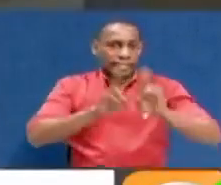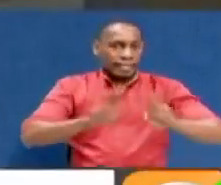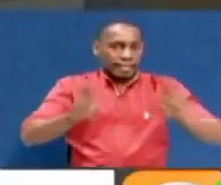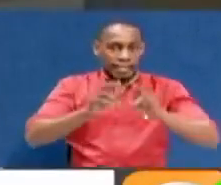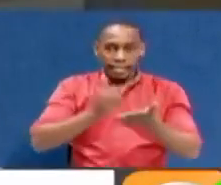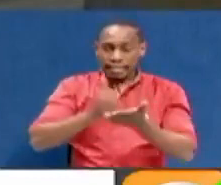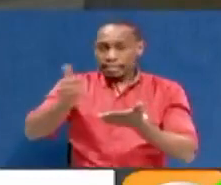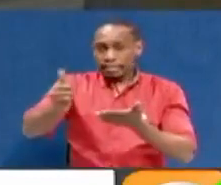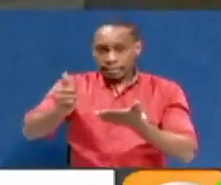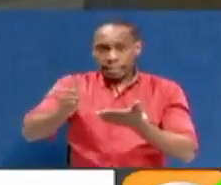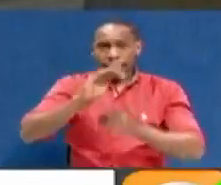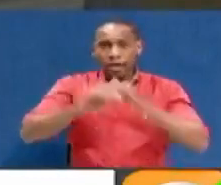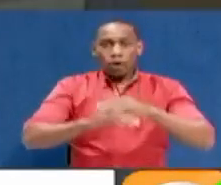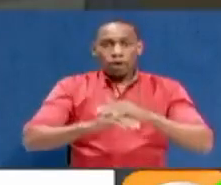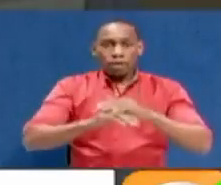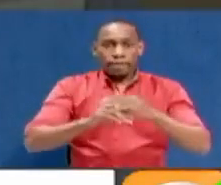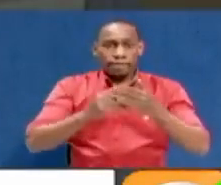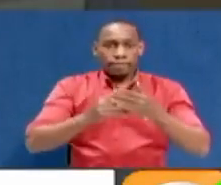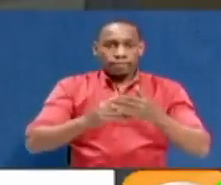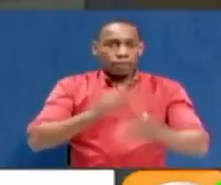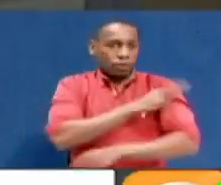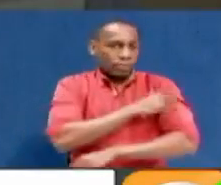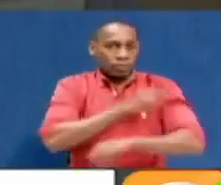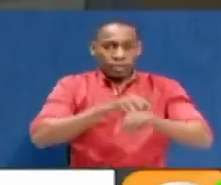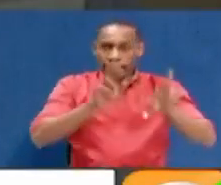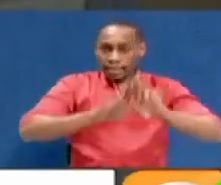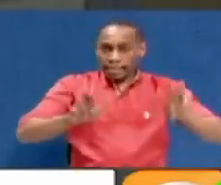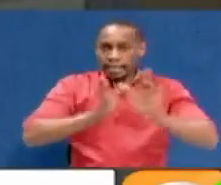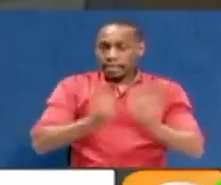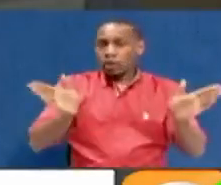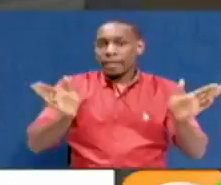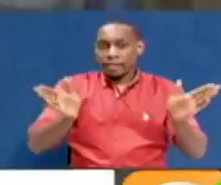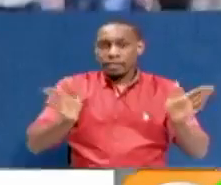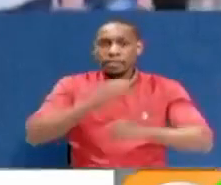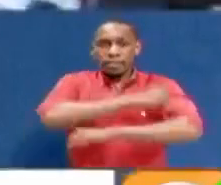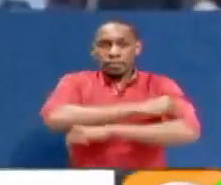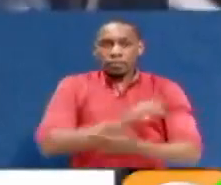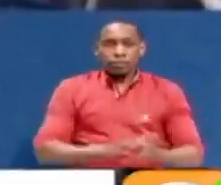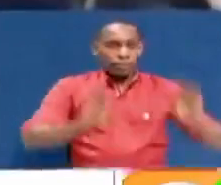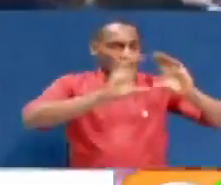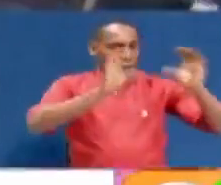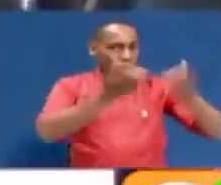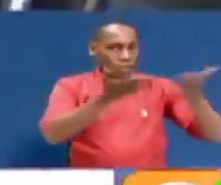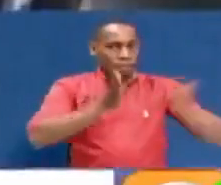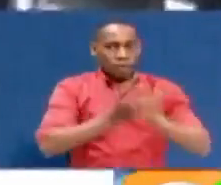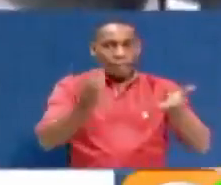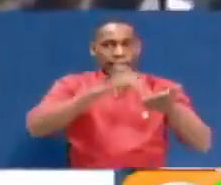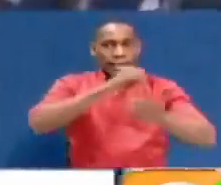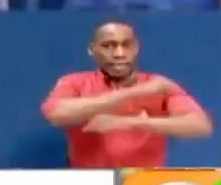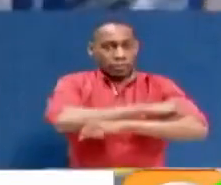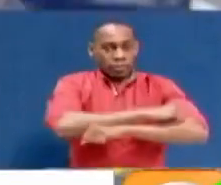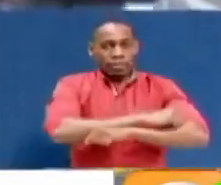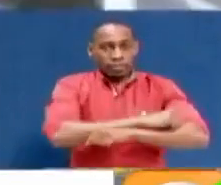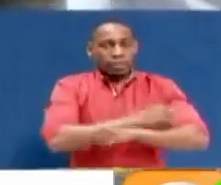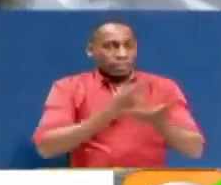to be deployed to all our facilities as we prepare to open our schools. Globally, the reopening of schools is